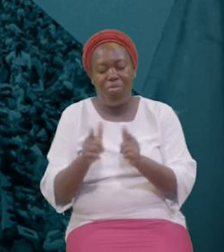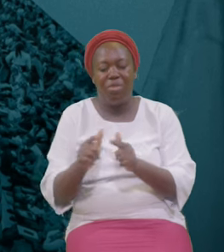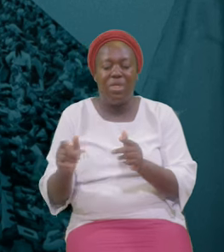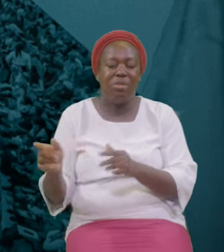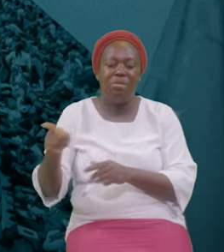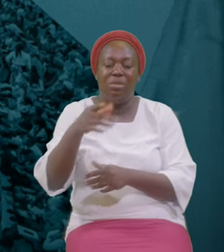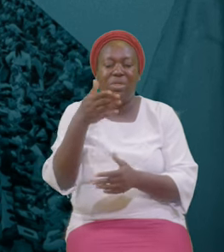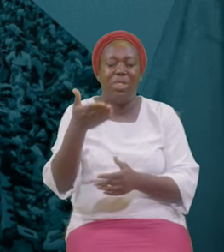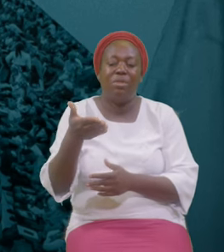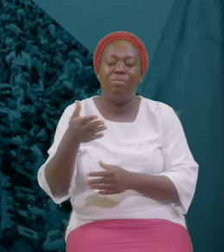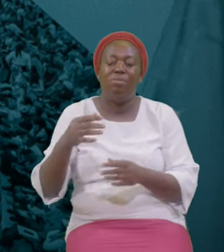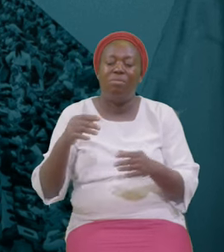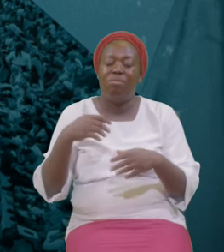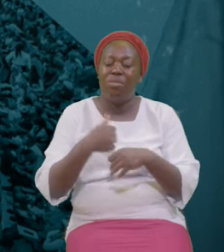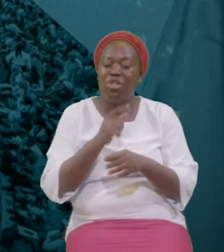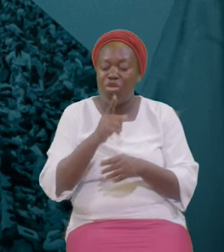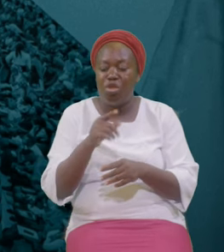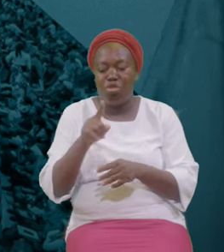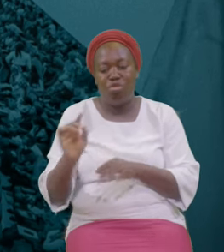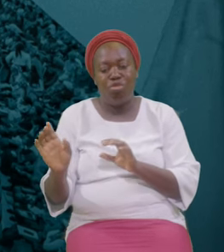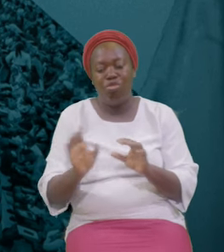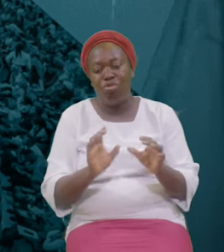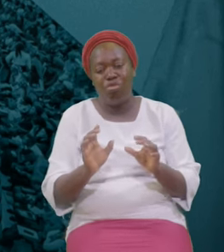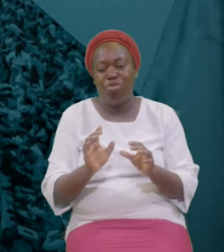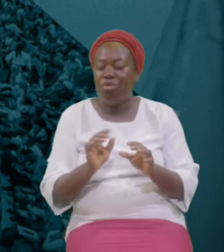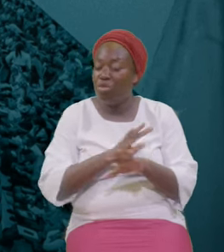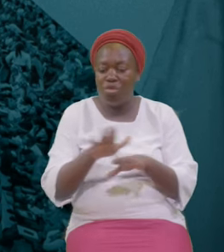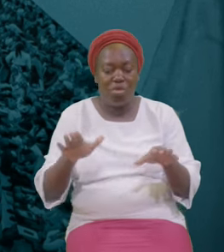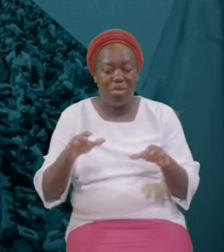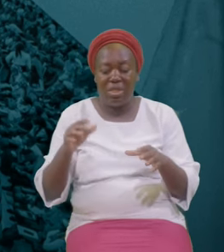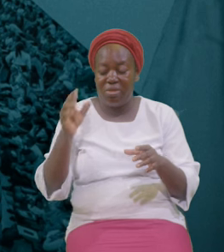Make sure you do not miss this special meeting.